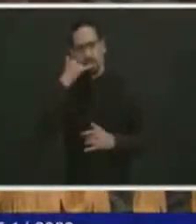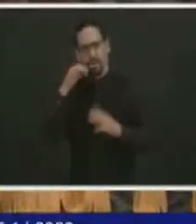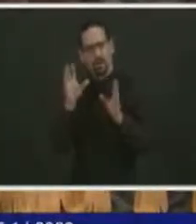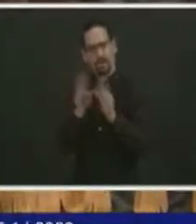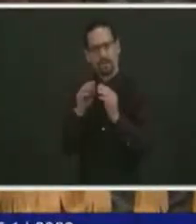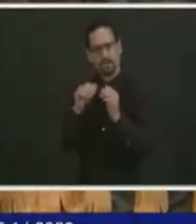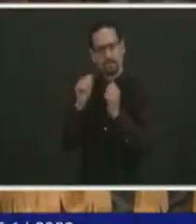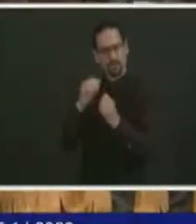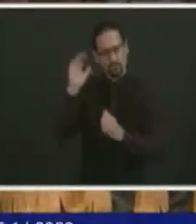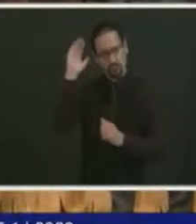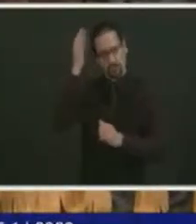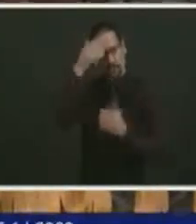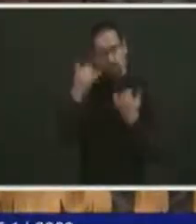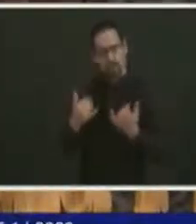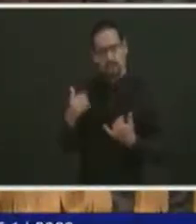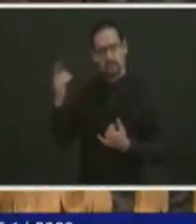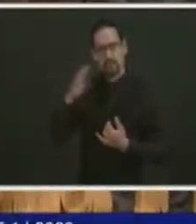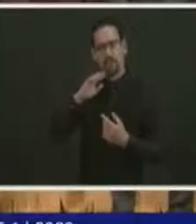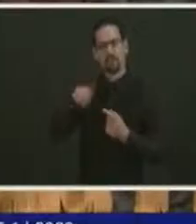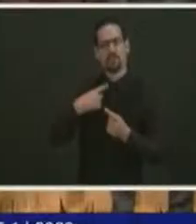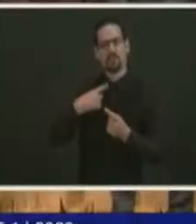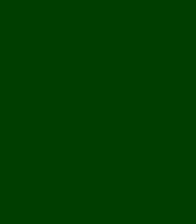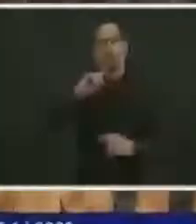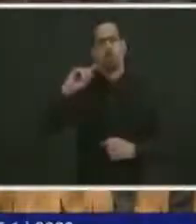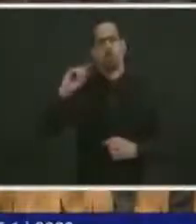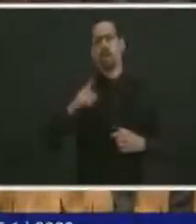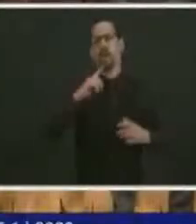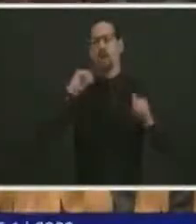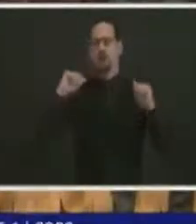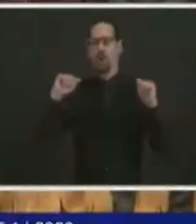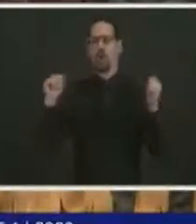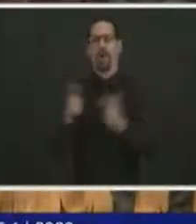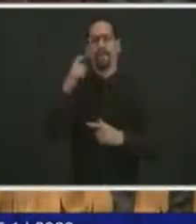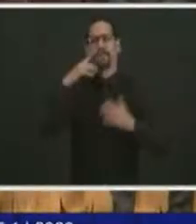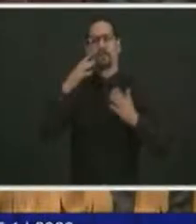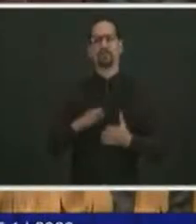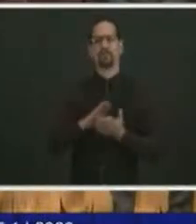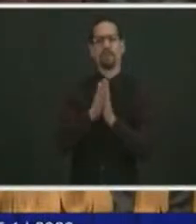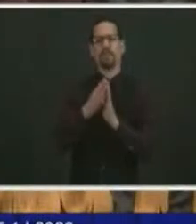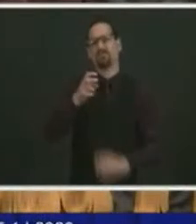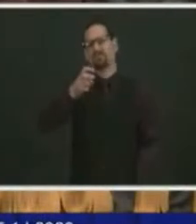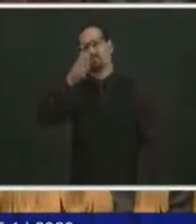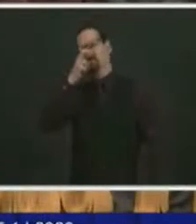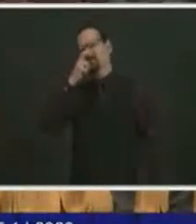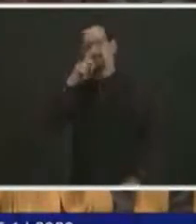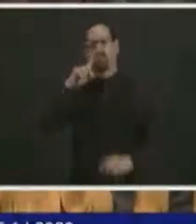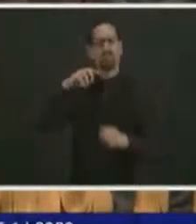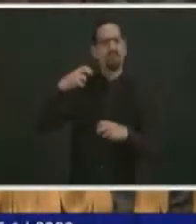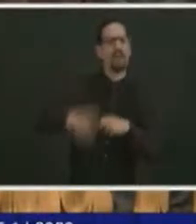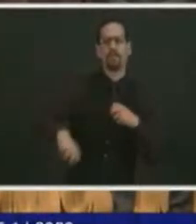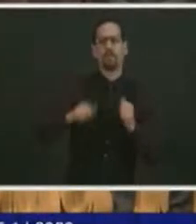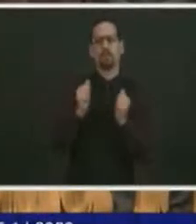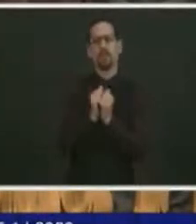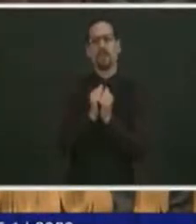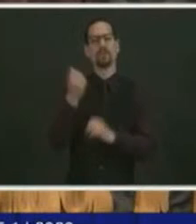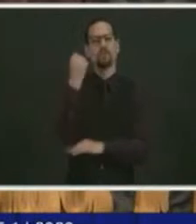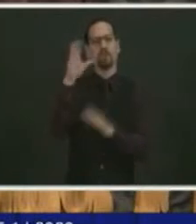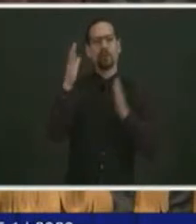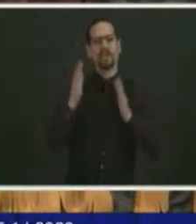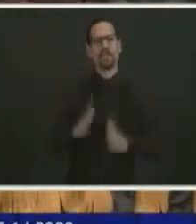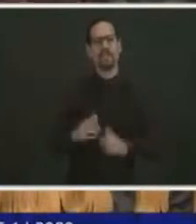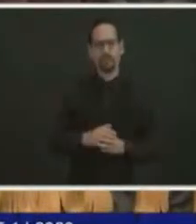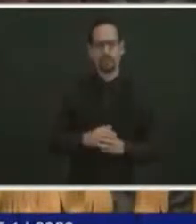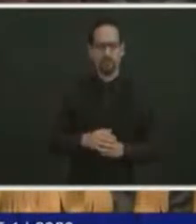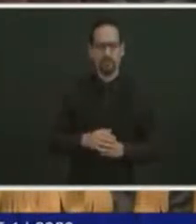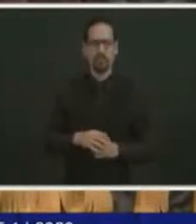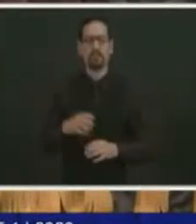exhorted governors to get tougher with demonstrators? I was, yes, I was on the call. In fact,